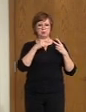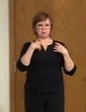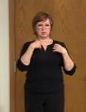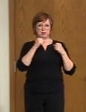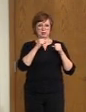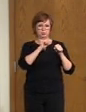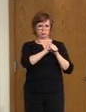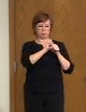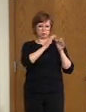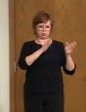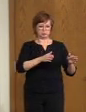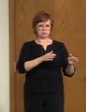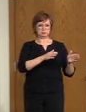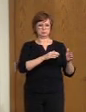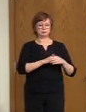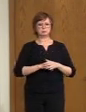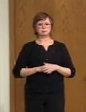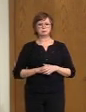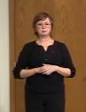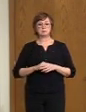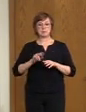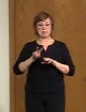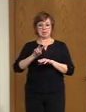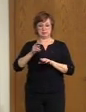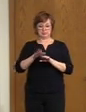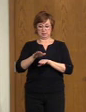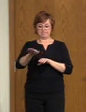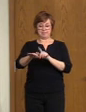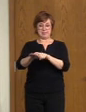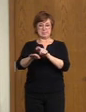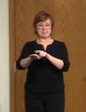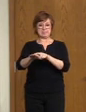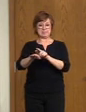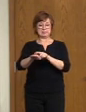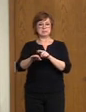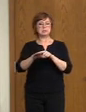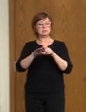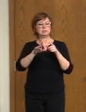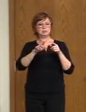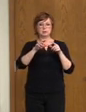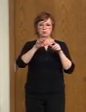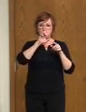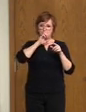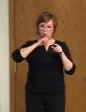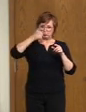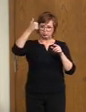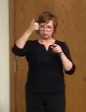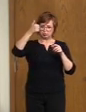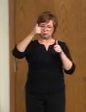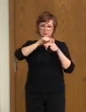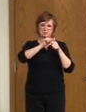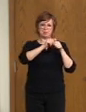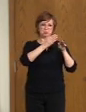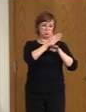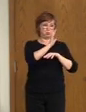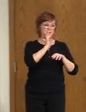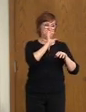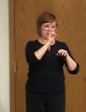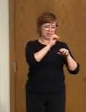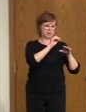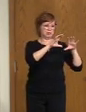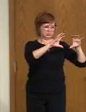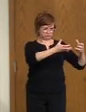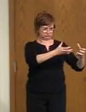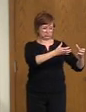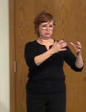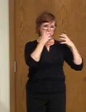second quarter, as increasingly initially individuals who are older in 5-year decrements get vaccinated and